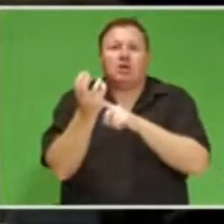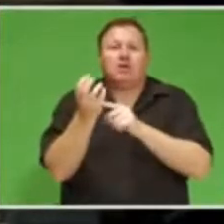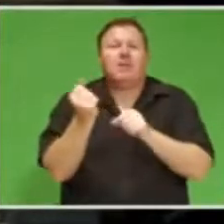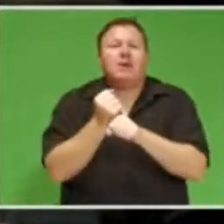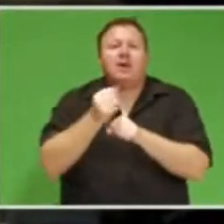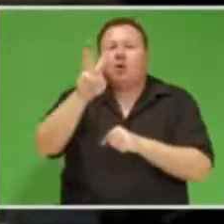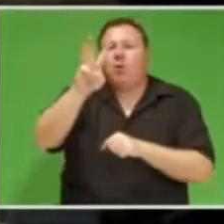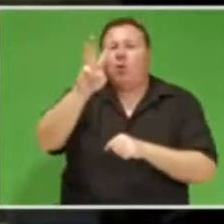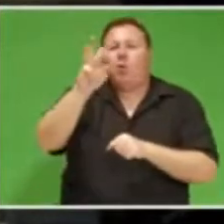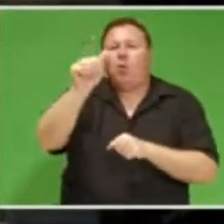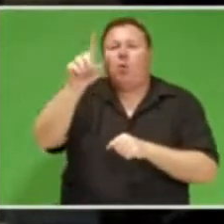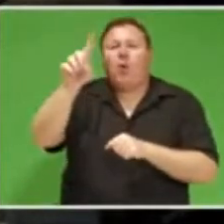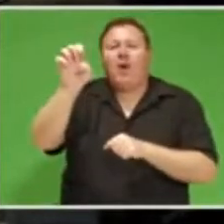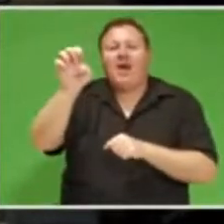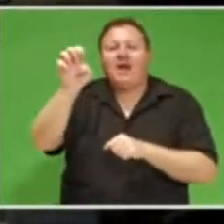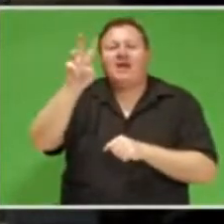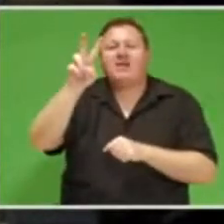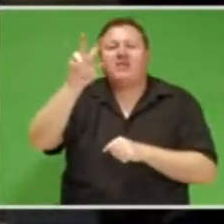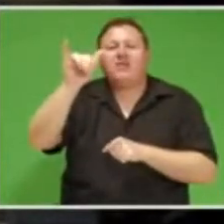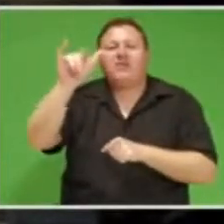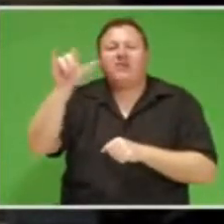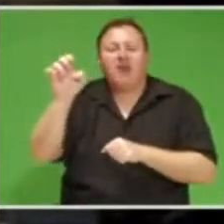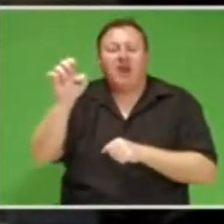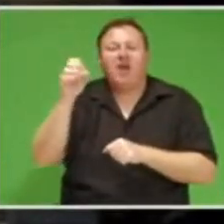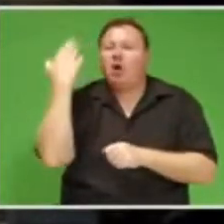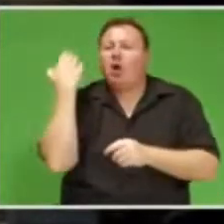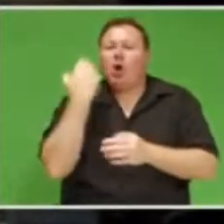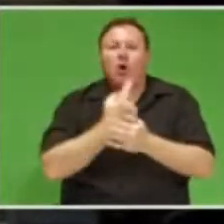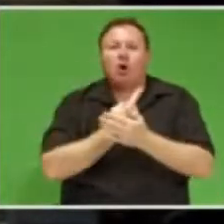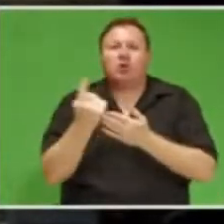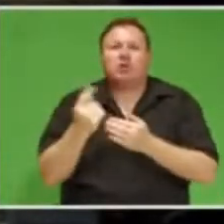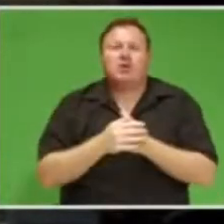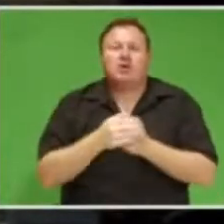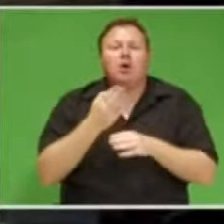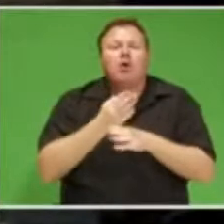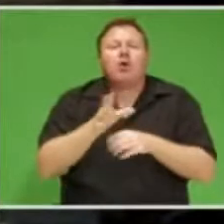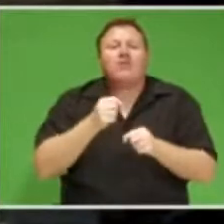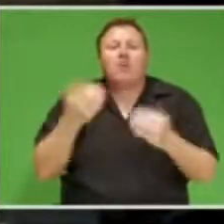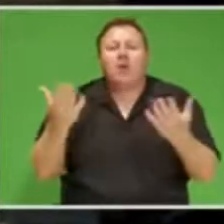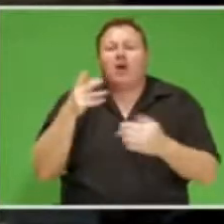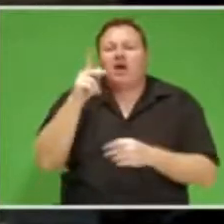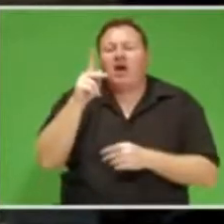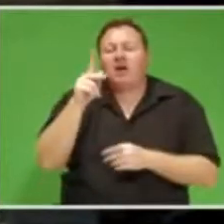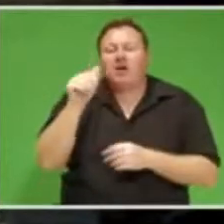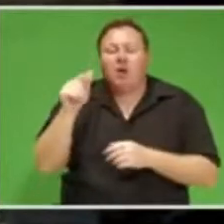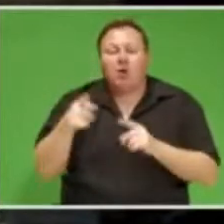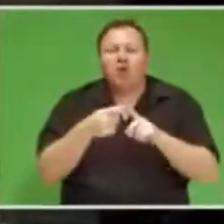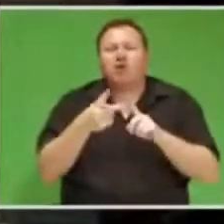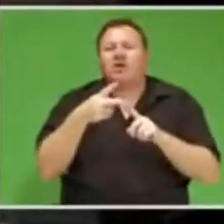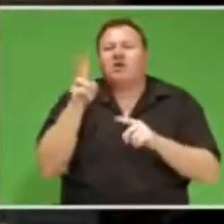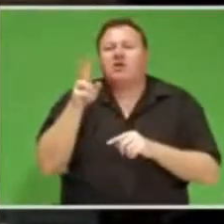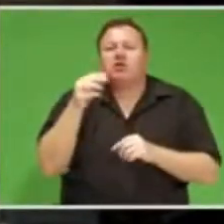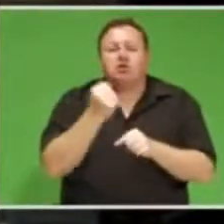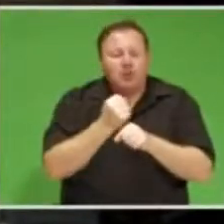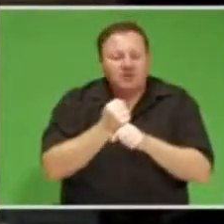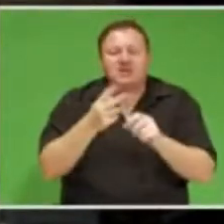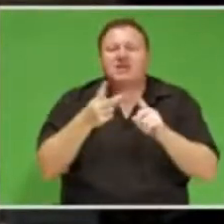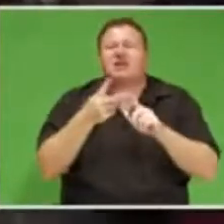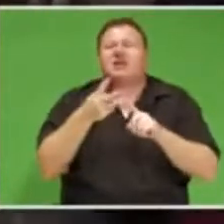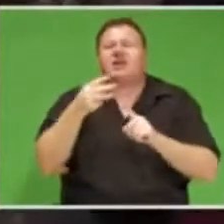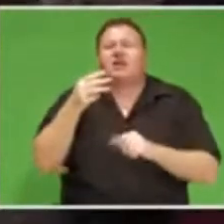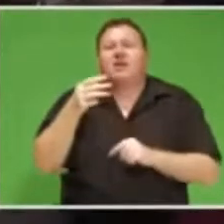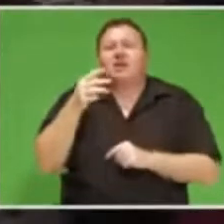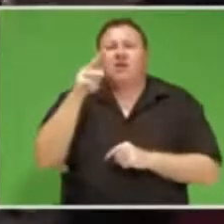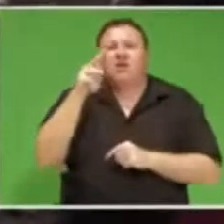Wadeville last week by workers from Katlehong, Vosloorus, and Germiston.